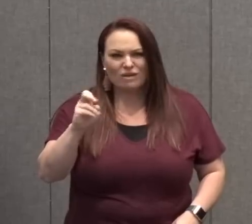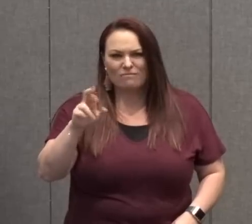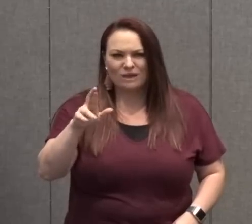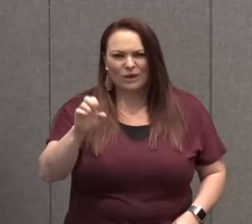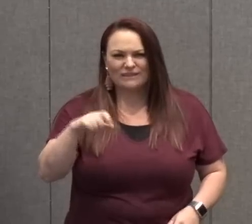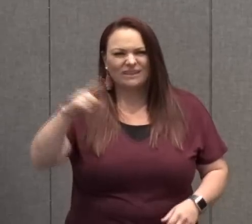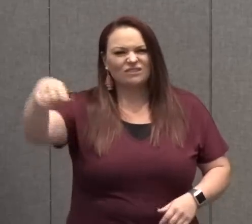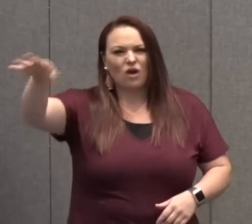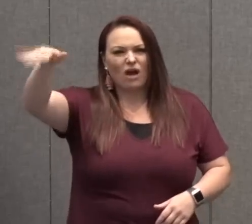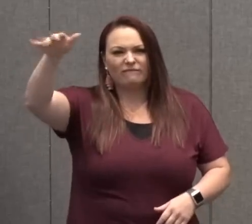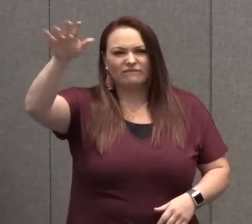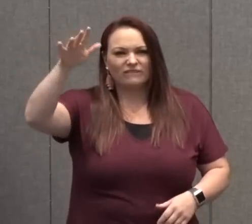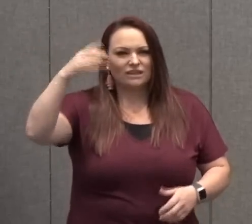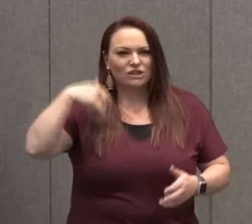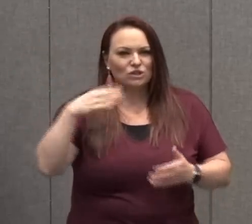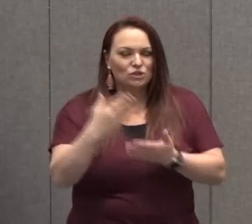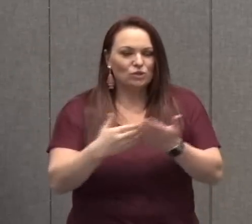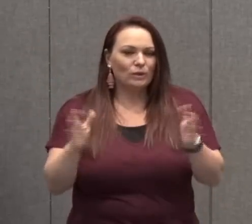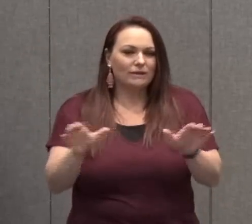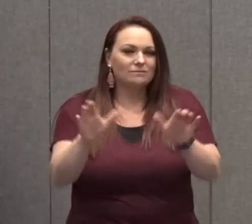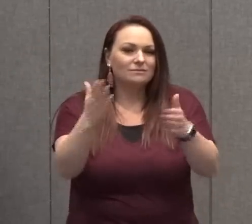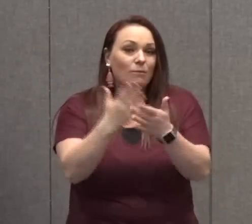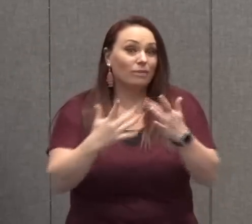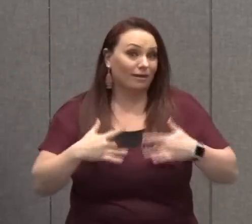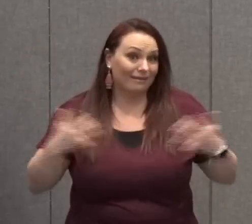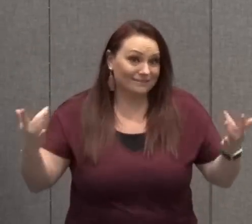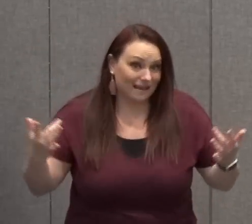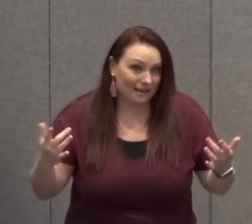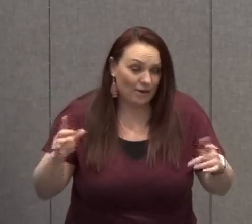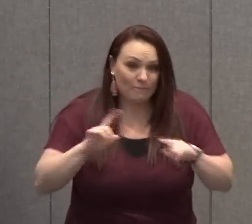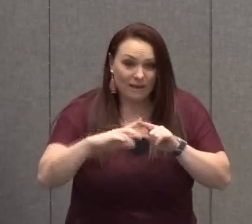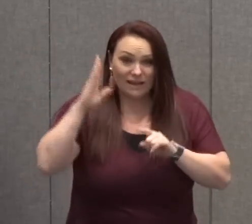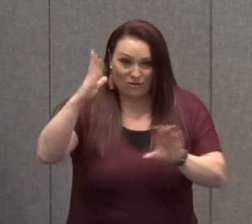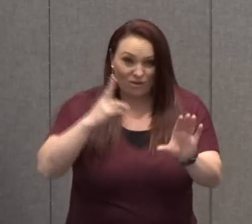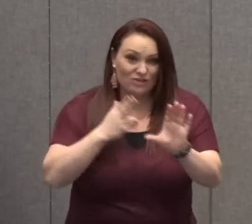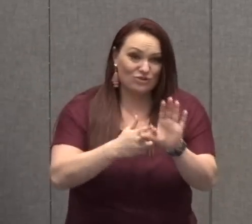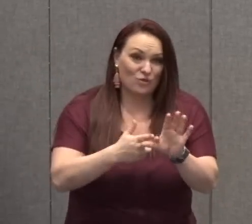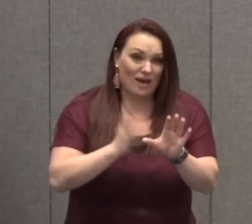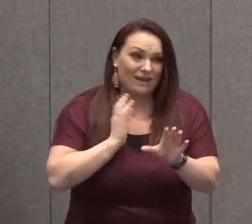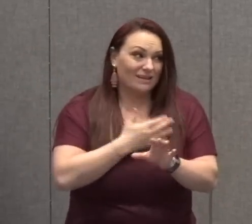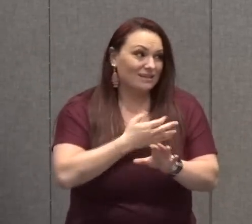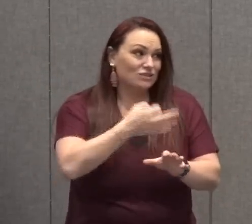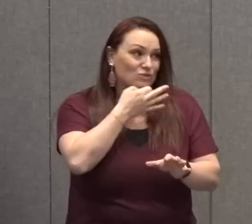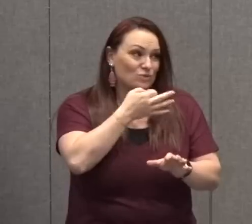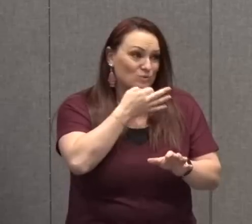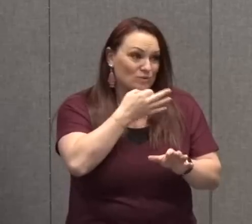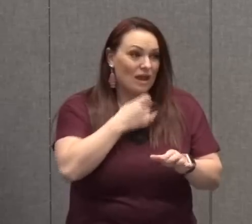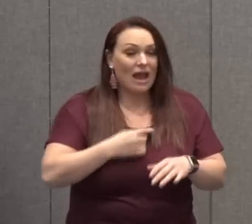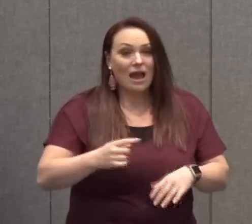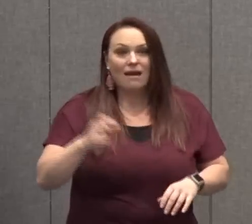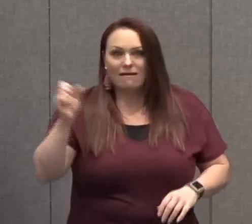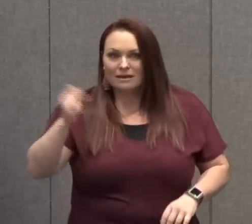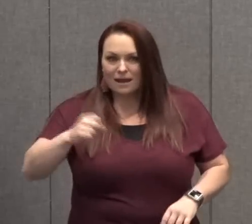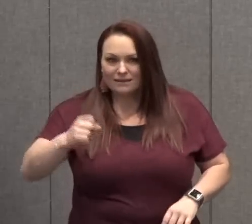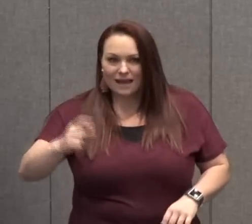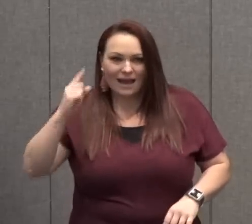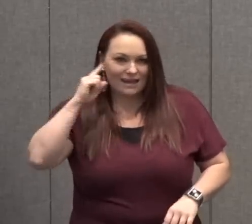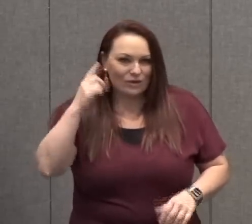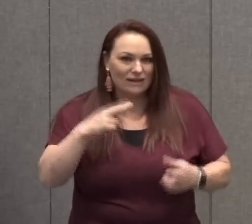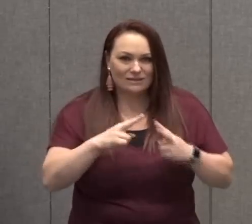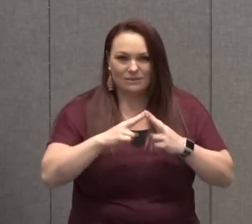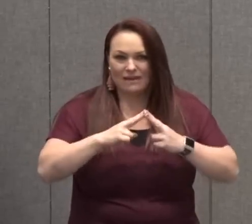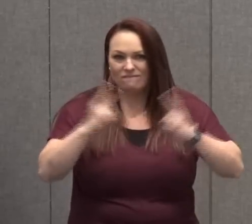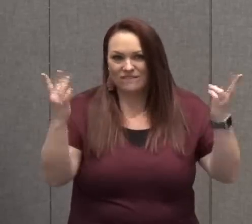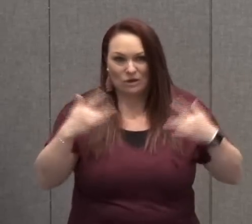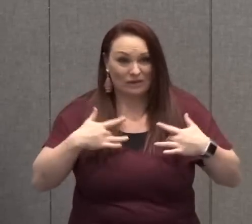exciting things. He will be joining us shortly. Yes, I hear he has something very exciting